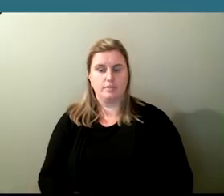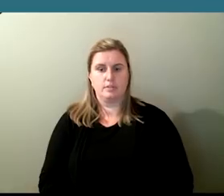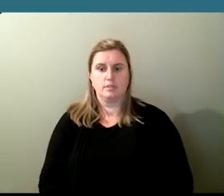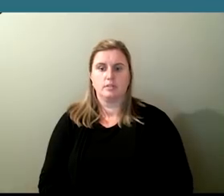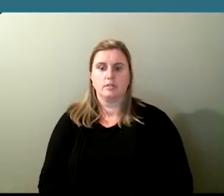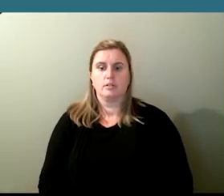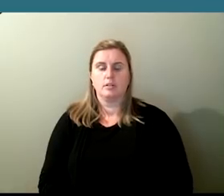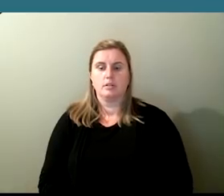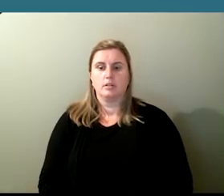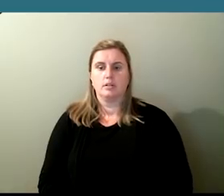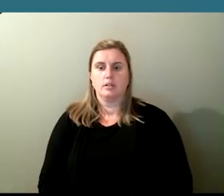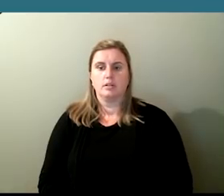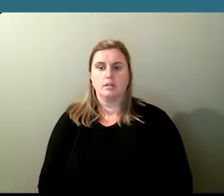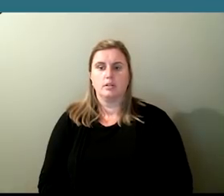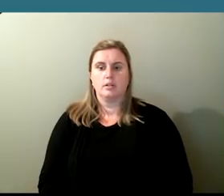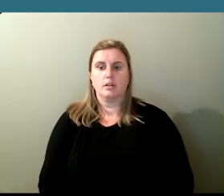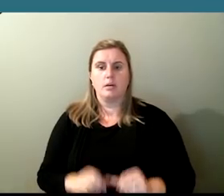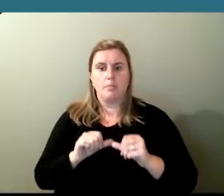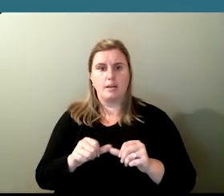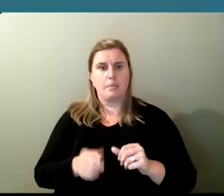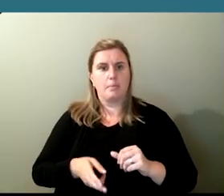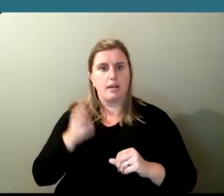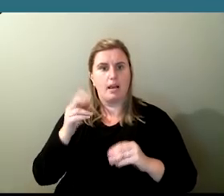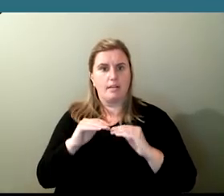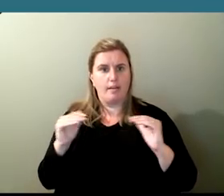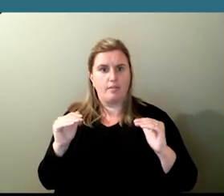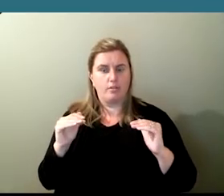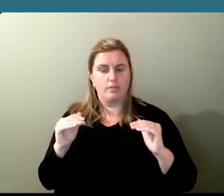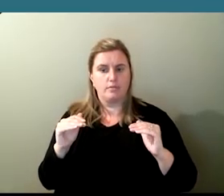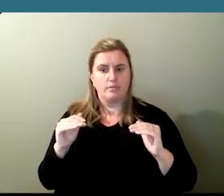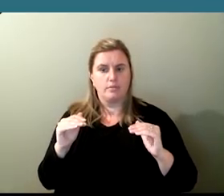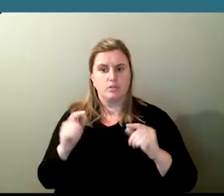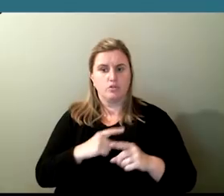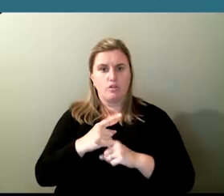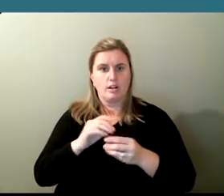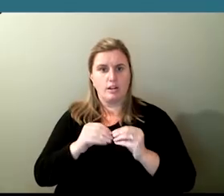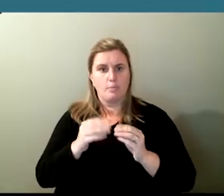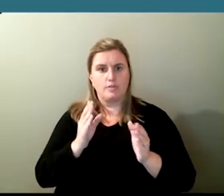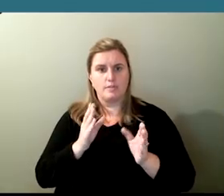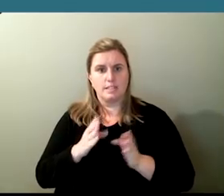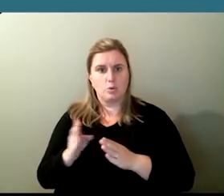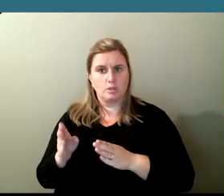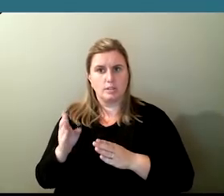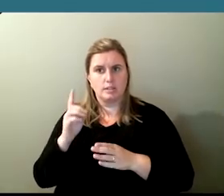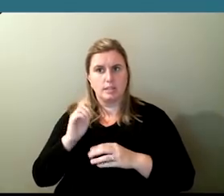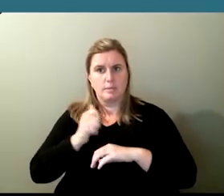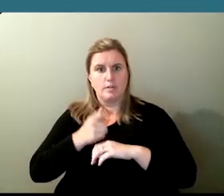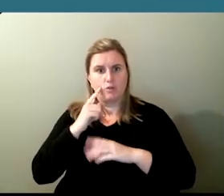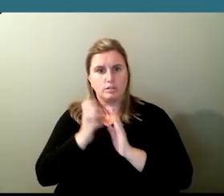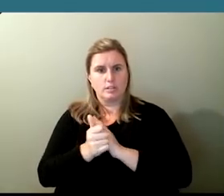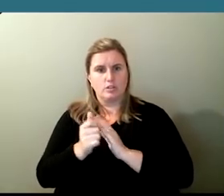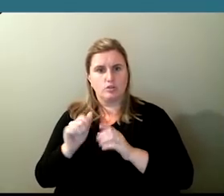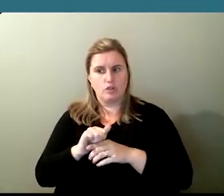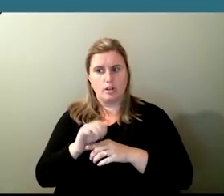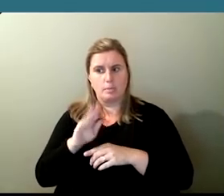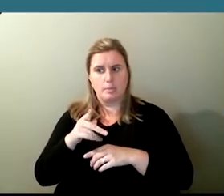maintain a somewhat high level of correct number of sequences implemented for the skill trained under BPF and the